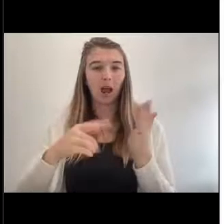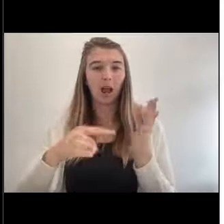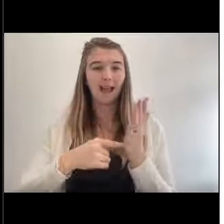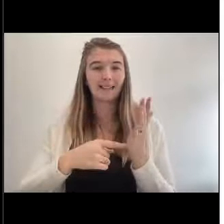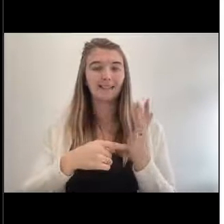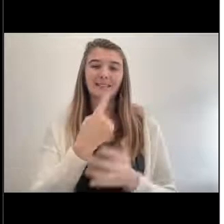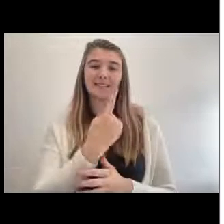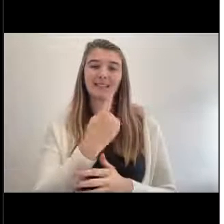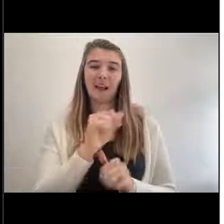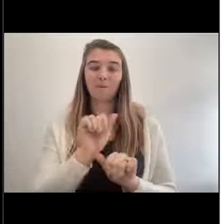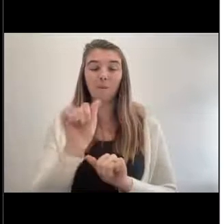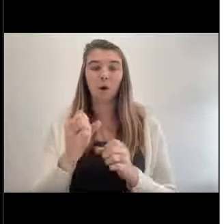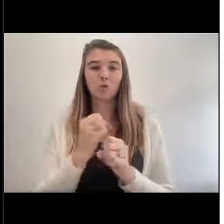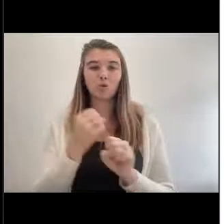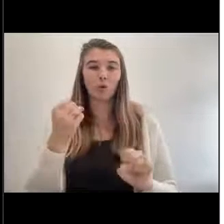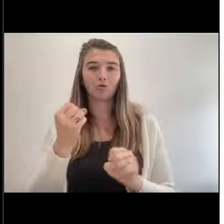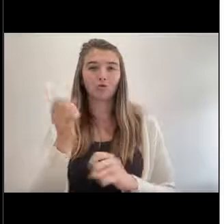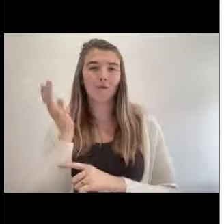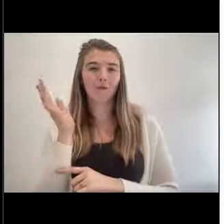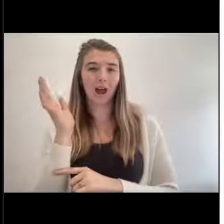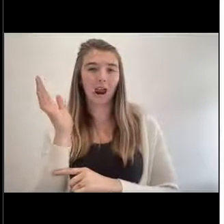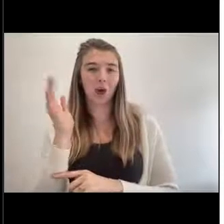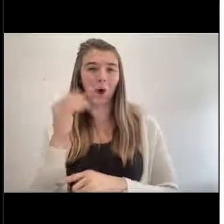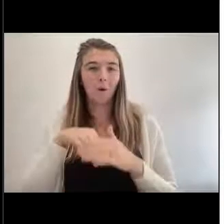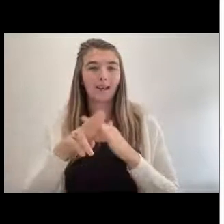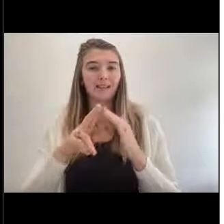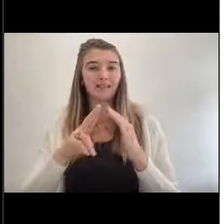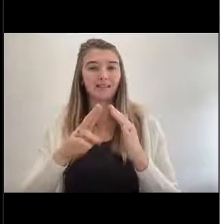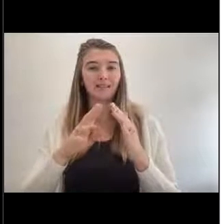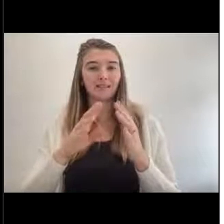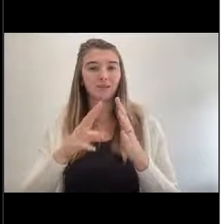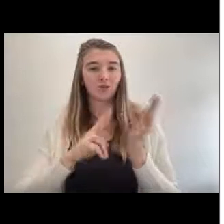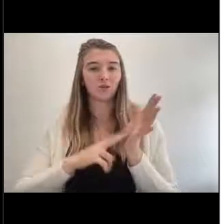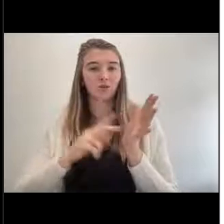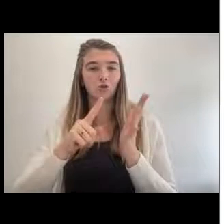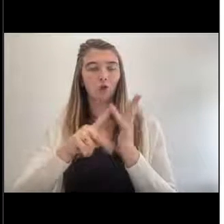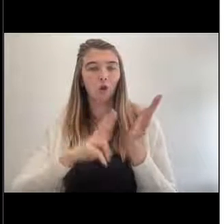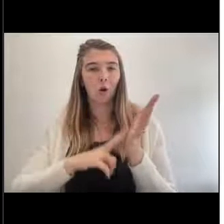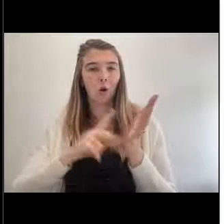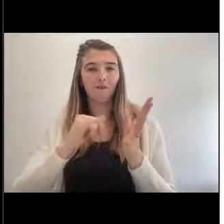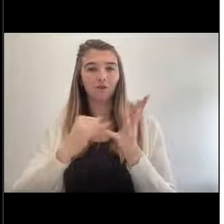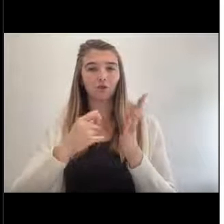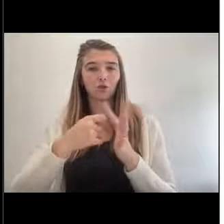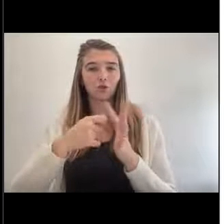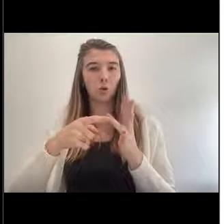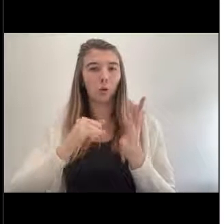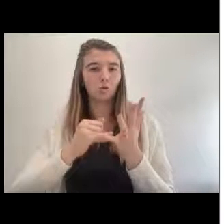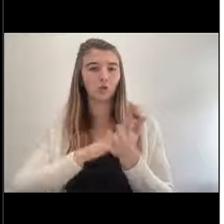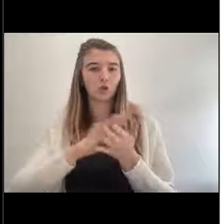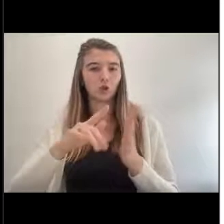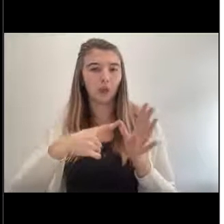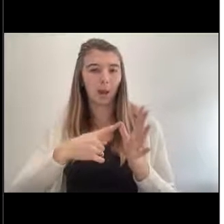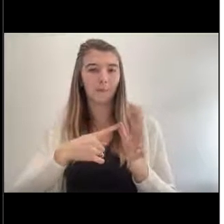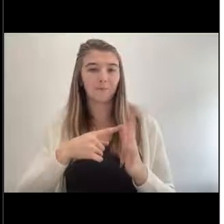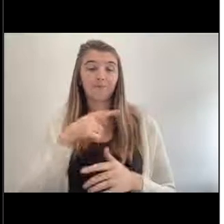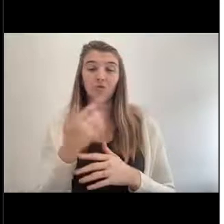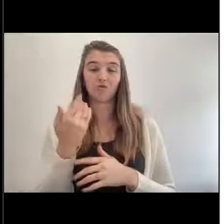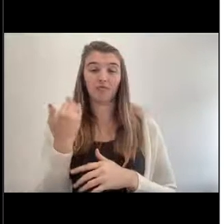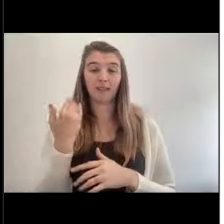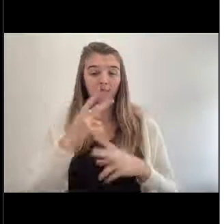Dalhousie University in Nova Scotia. Her recent projects have included looking at COVID-19, the soil microbiome, as well as